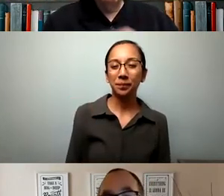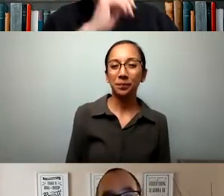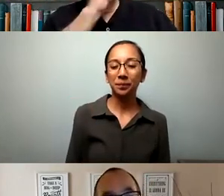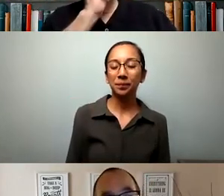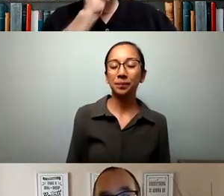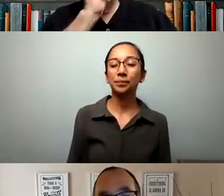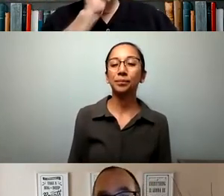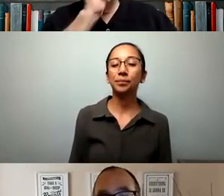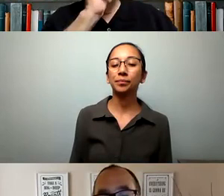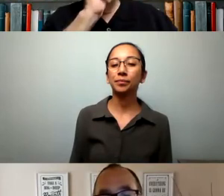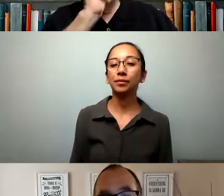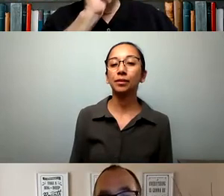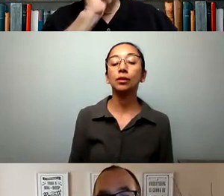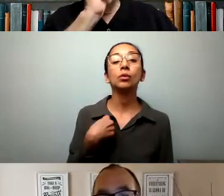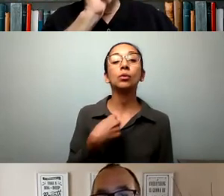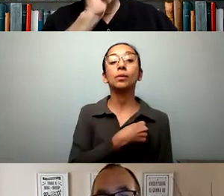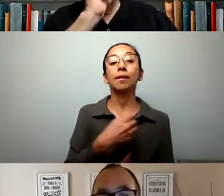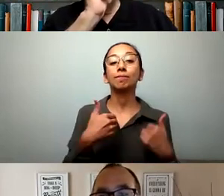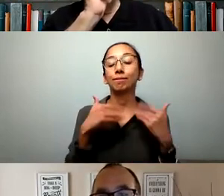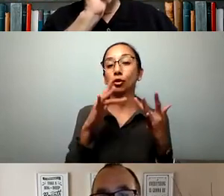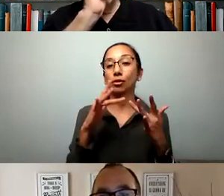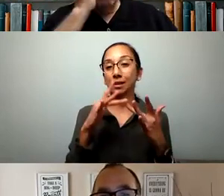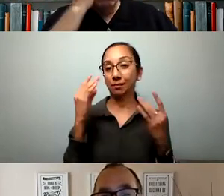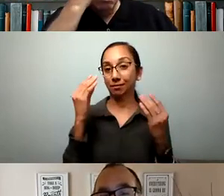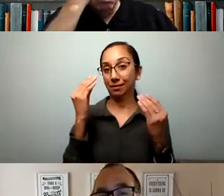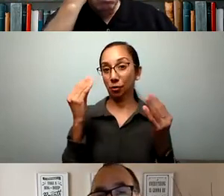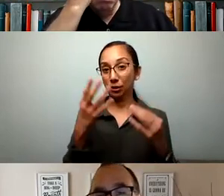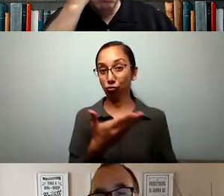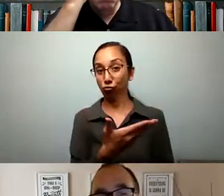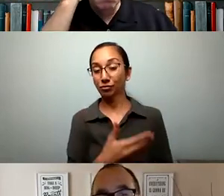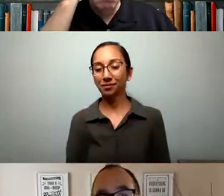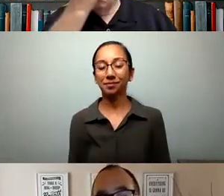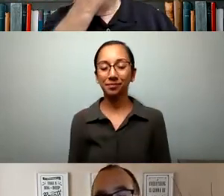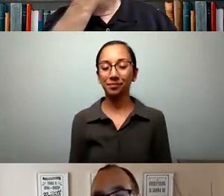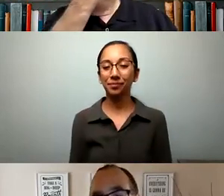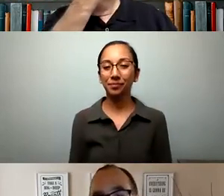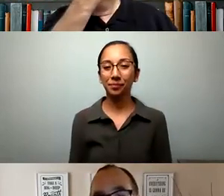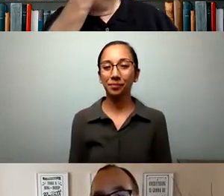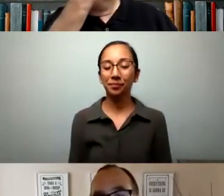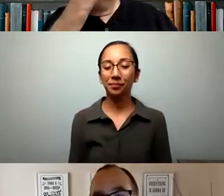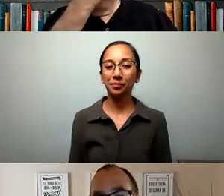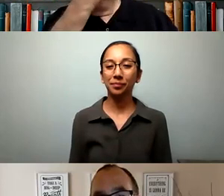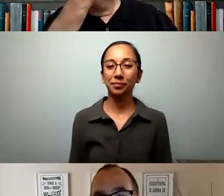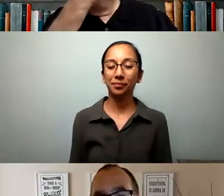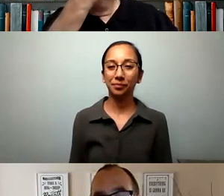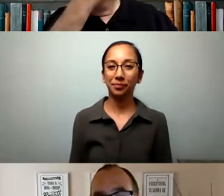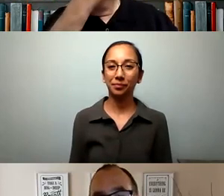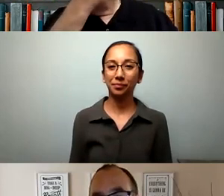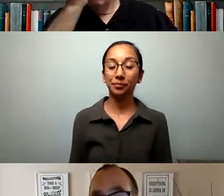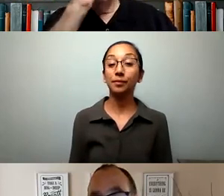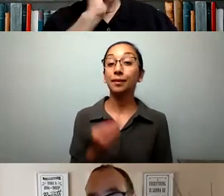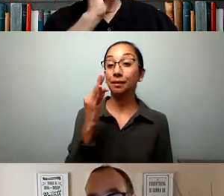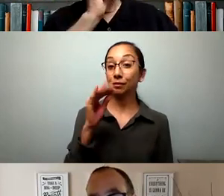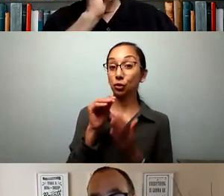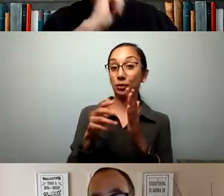We have a contact, and I want to stress this, we have an opportunity to gauge really quickly if one of our students is